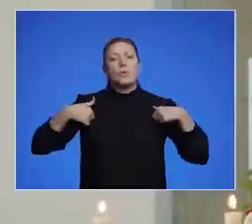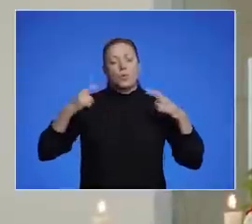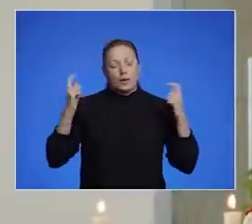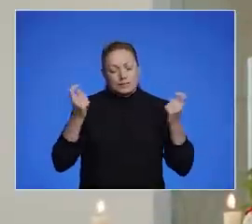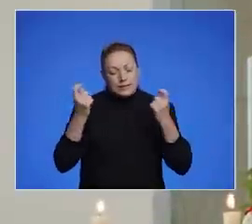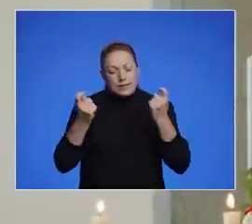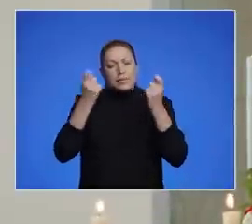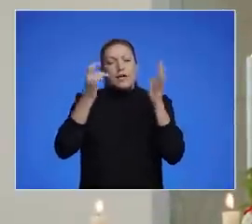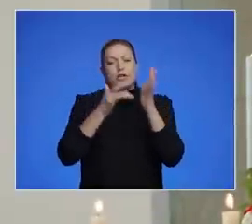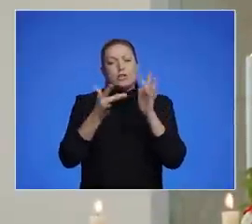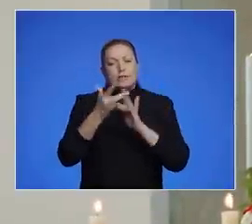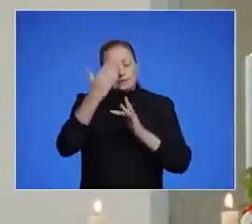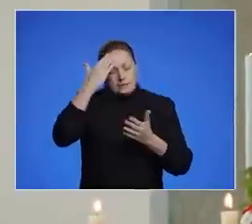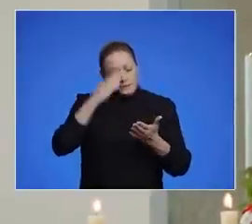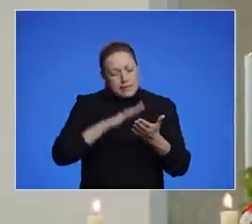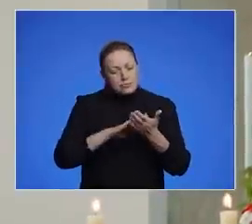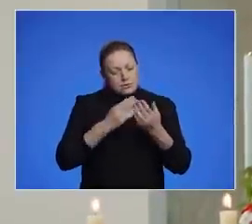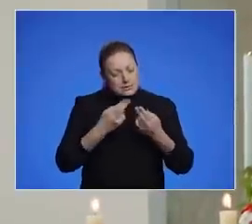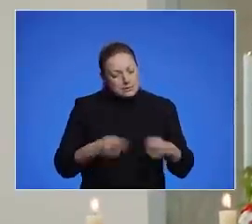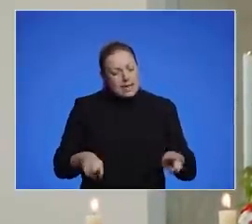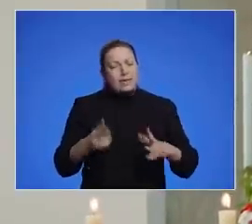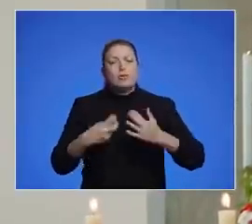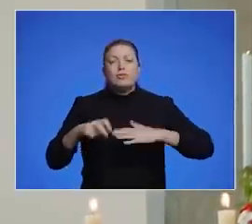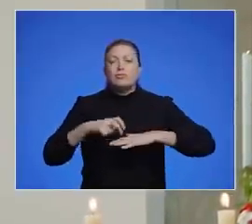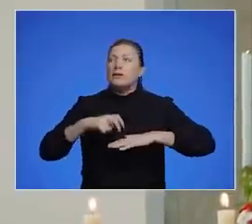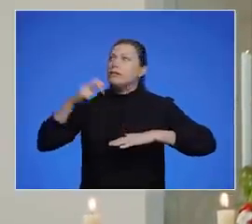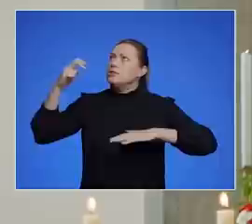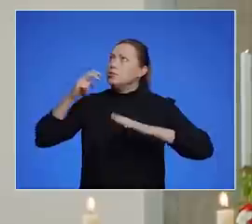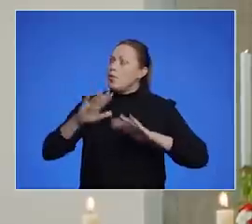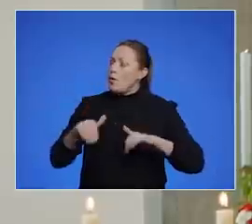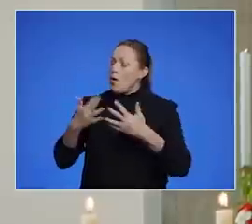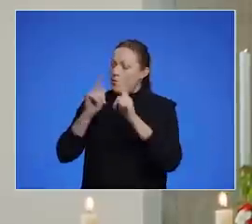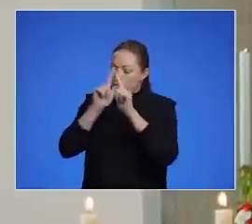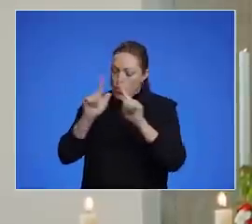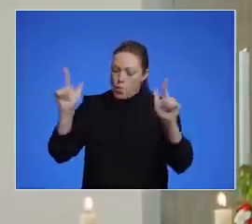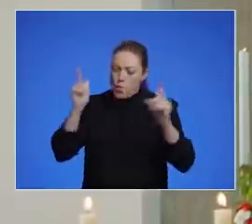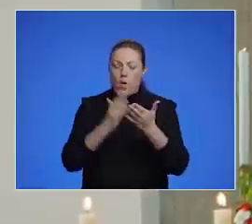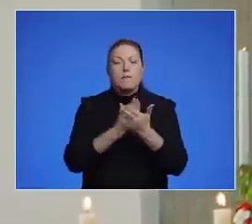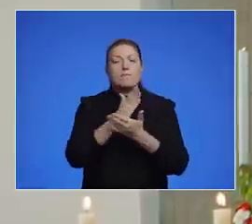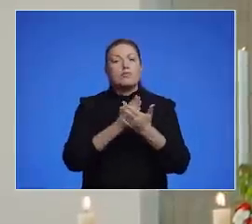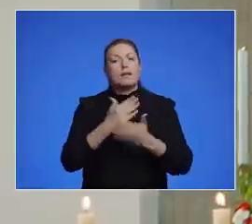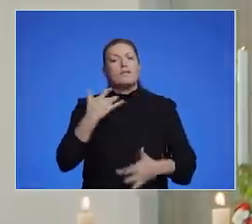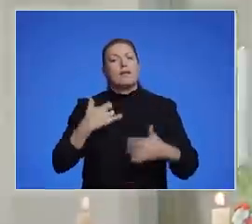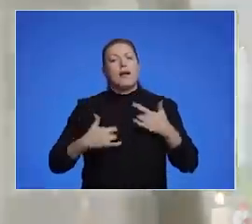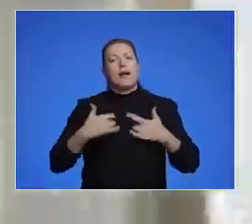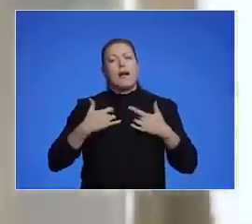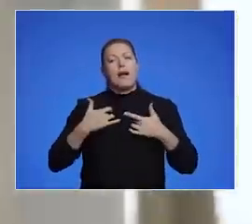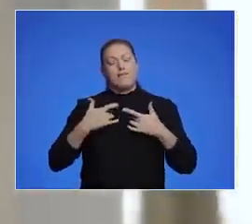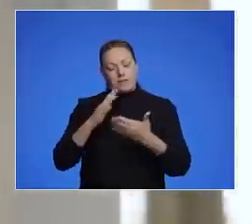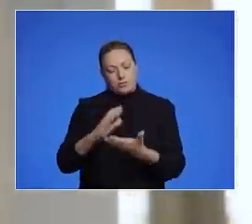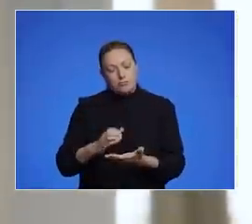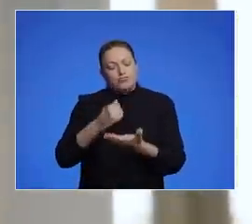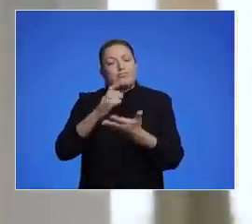Therefore, as we celebrate the memorial of his death and resurrection, we offer you, Lord, the bread of life and the chalice of salvation,